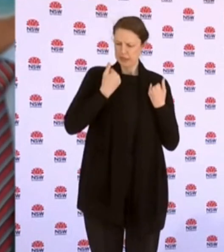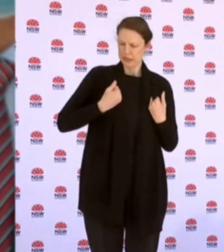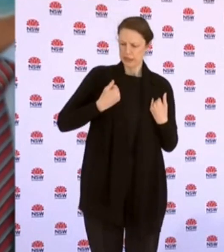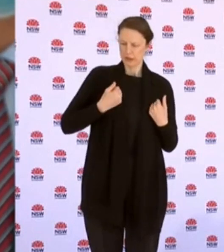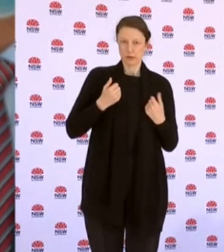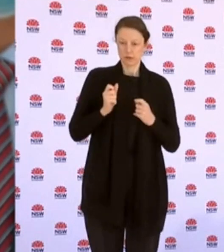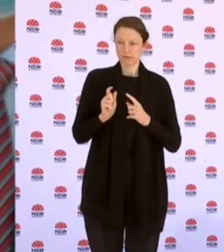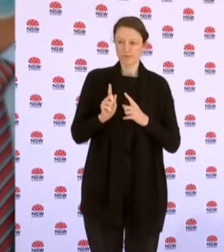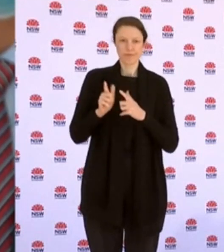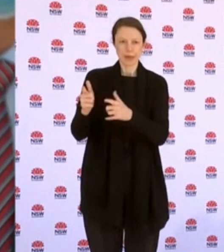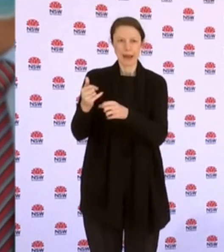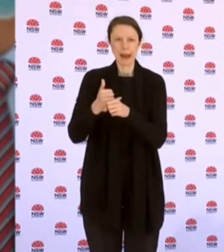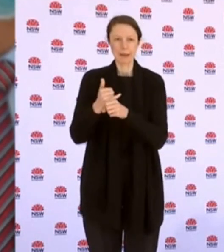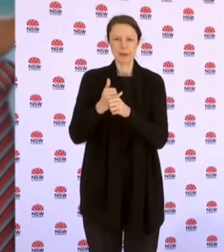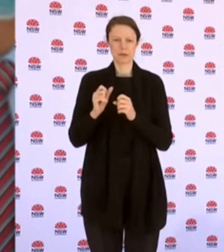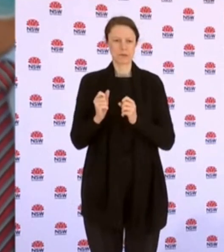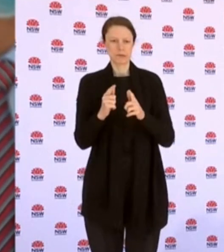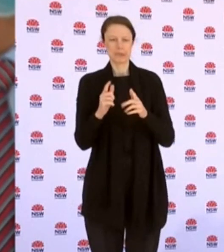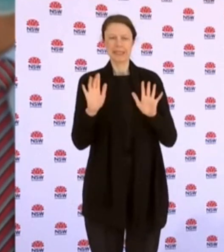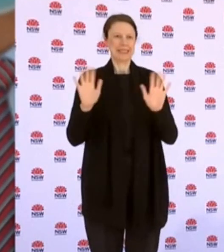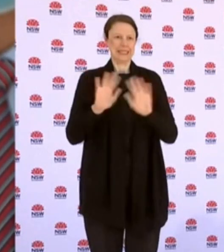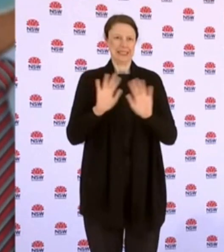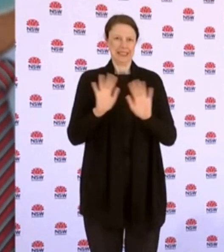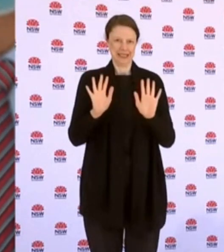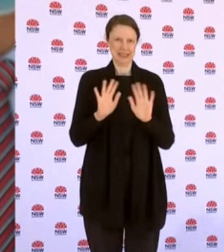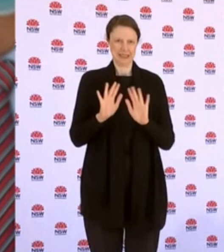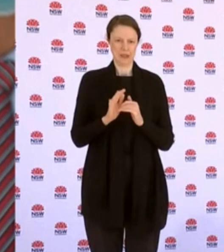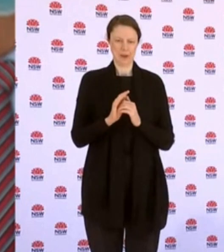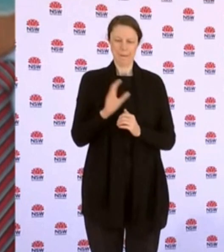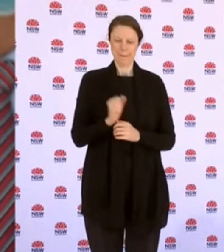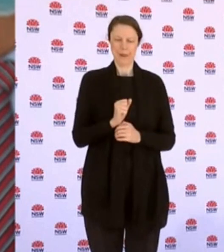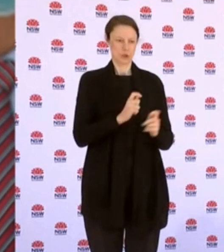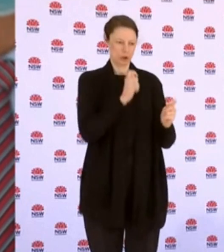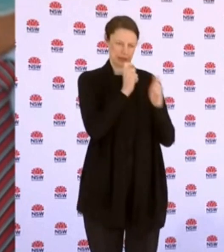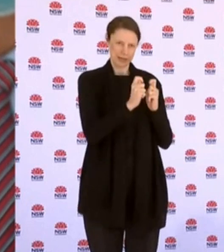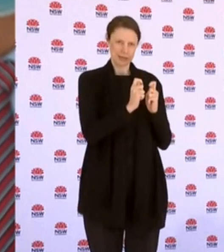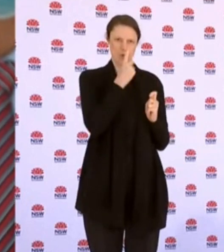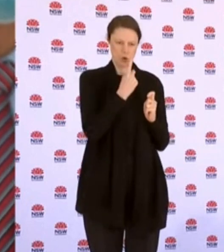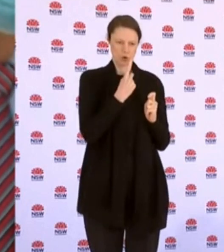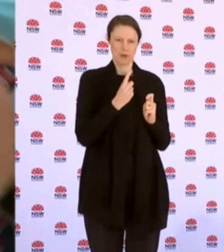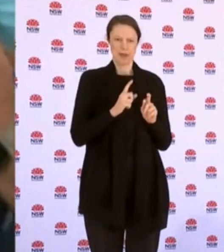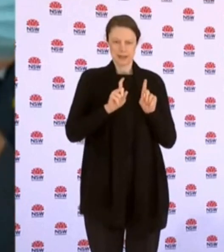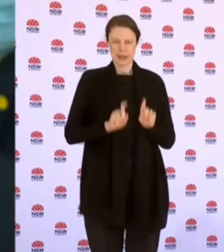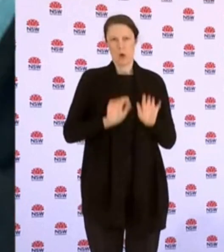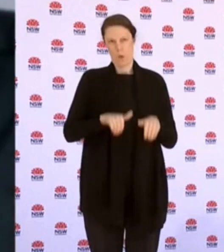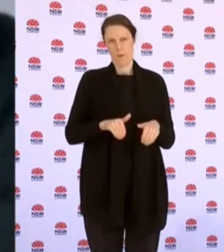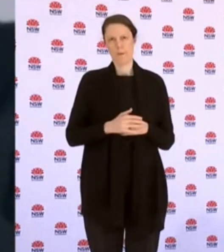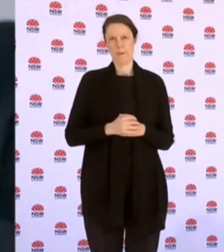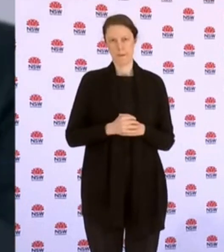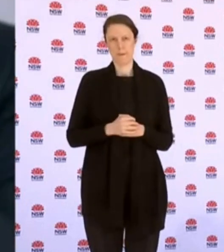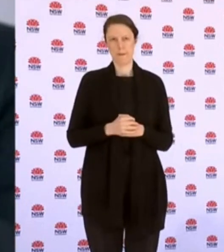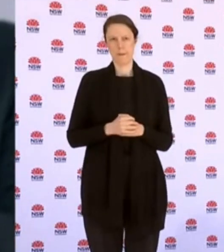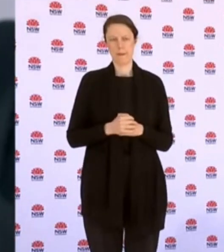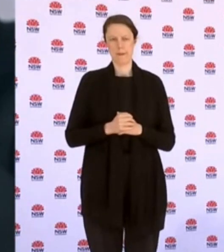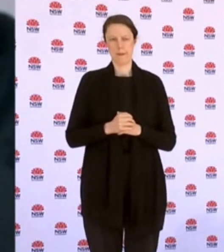to the chemist. It's important that you immediately isolate, get tested. Thank you. And we're also asking in